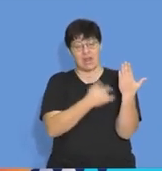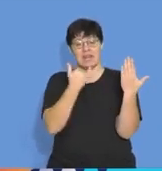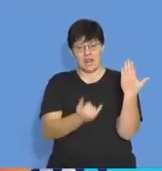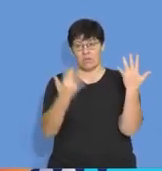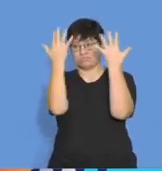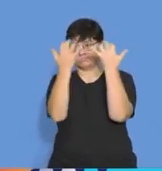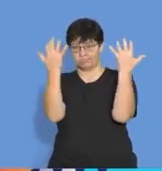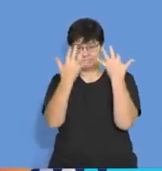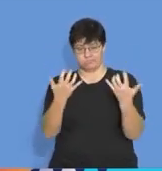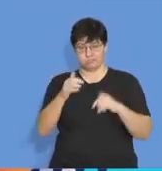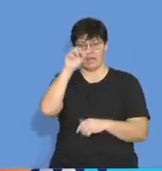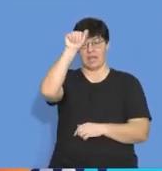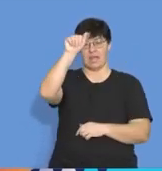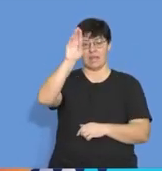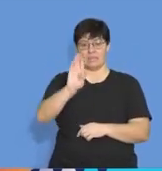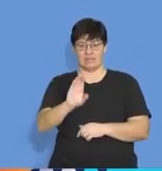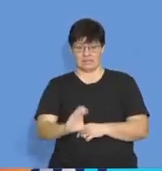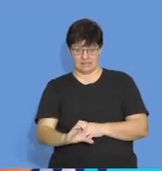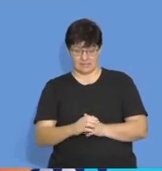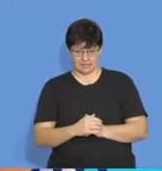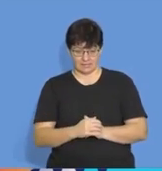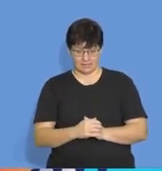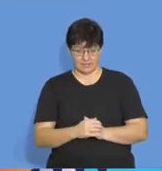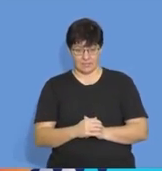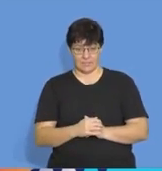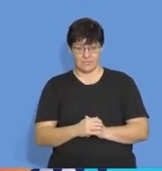to calculate a missing figure. Now remember,